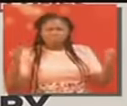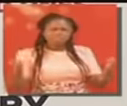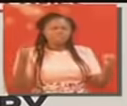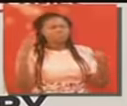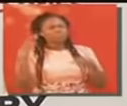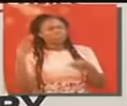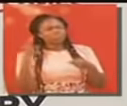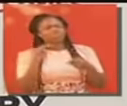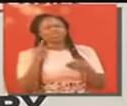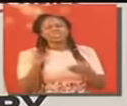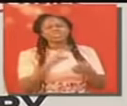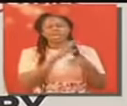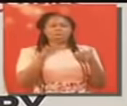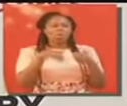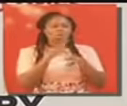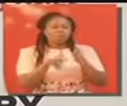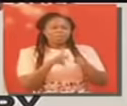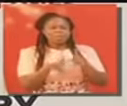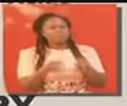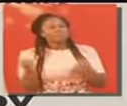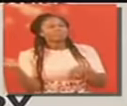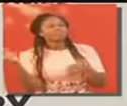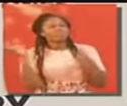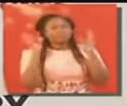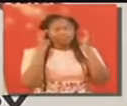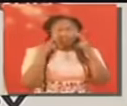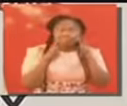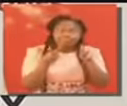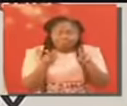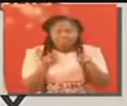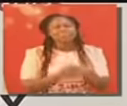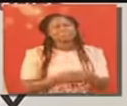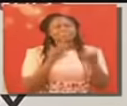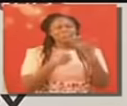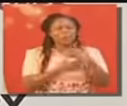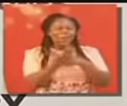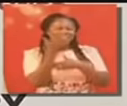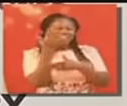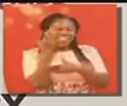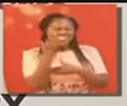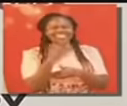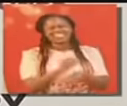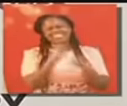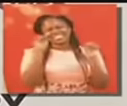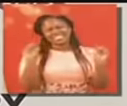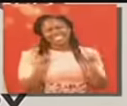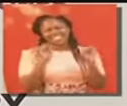the different platforms. A very good morning to you on Saturday, 3rd October.